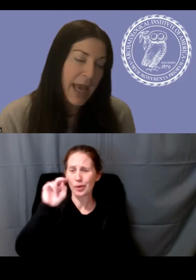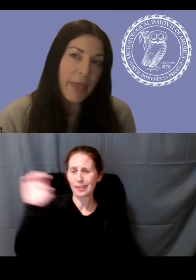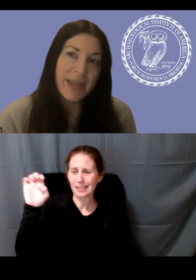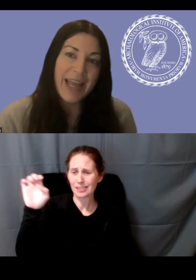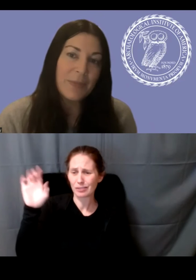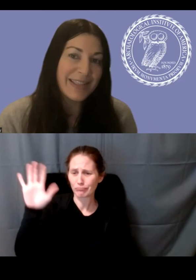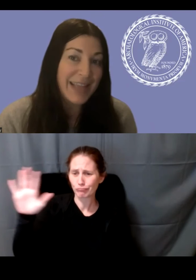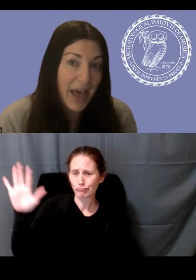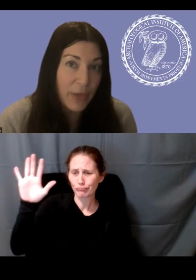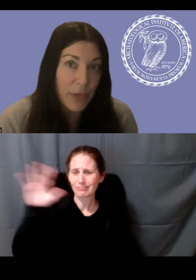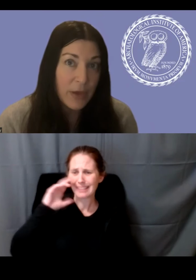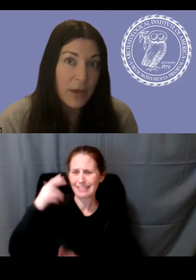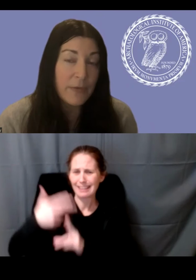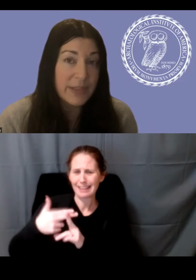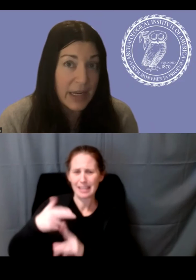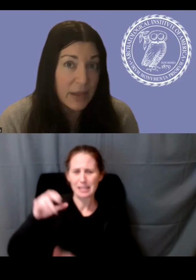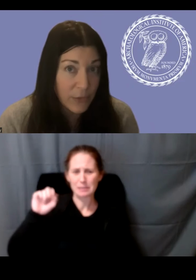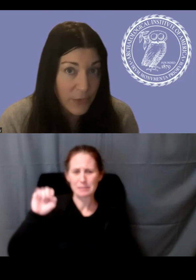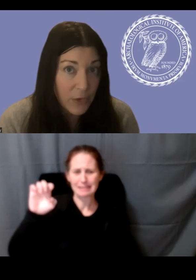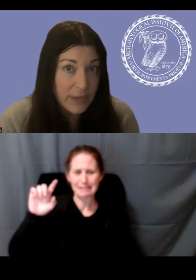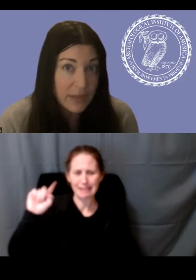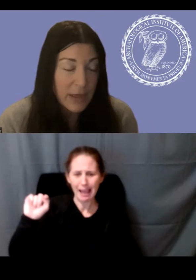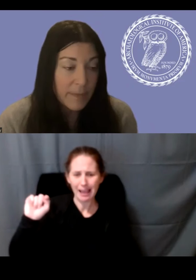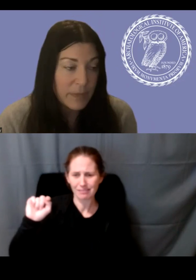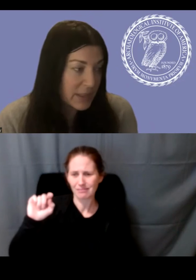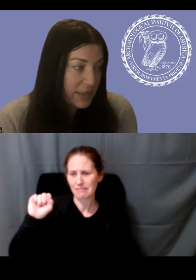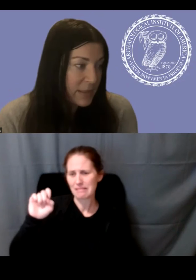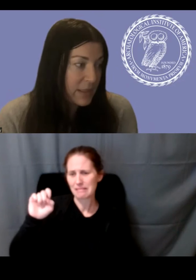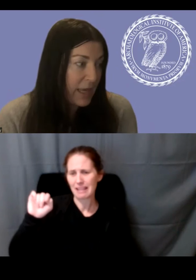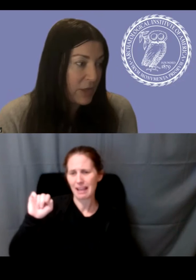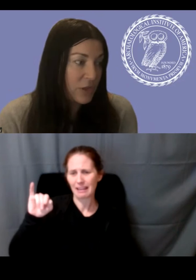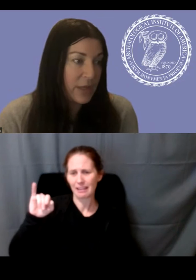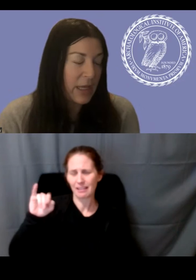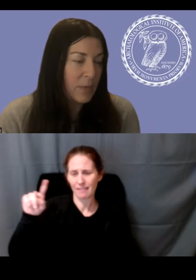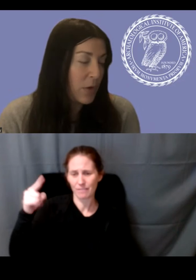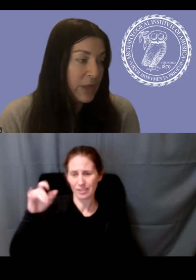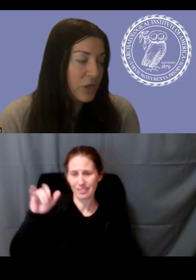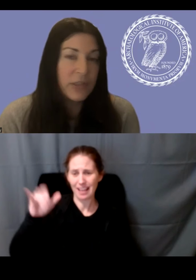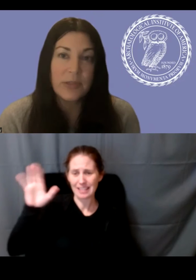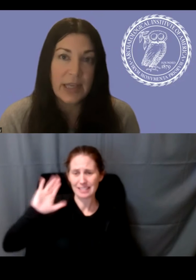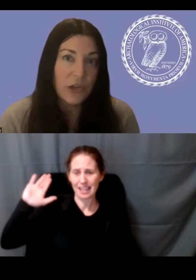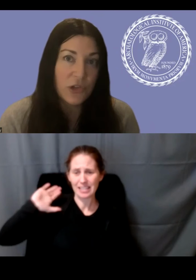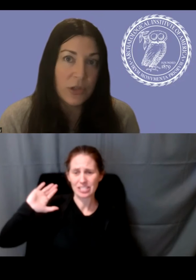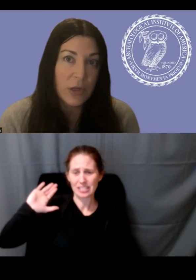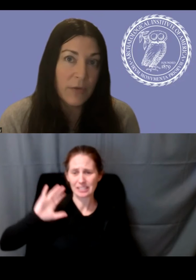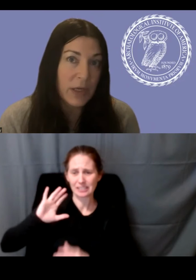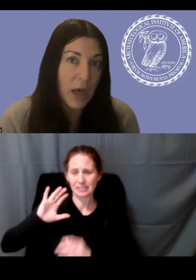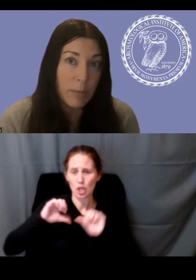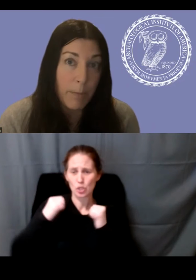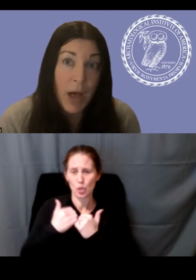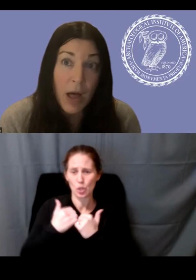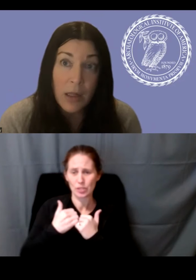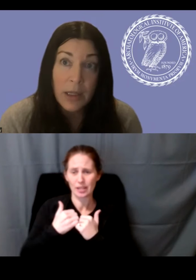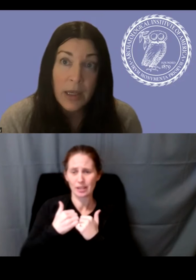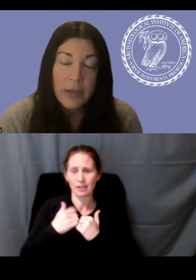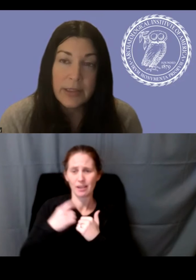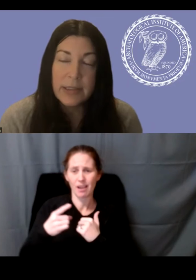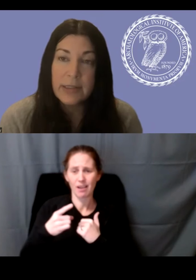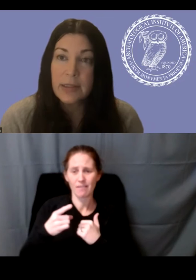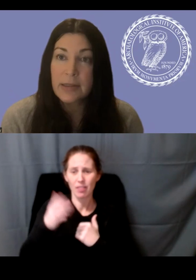delta, and the name Seth of Seti I, this is the ancient name or ancient association of the god